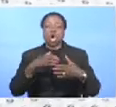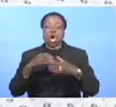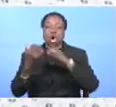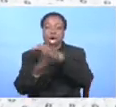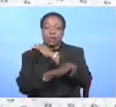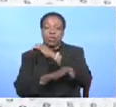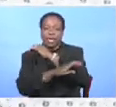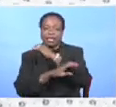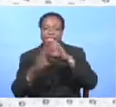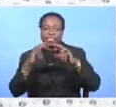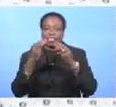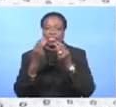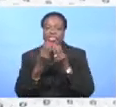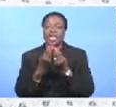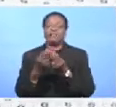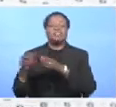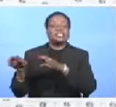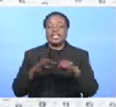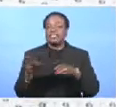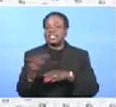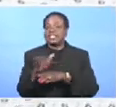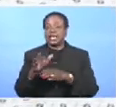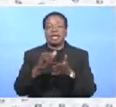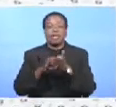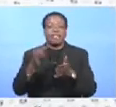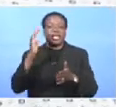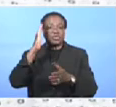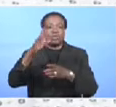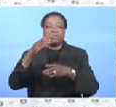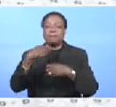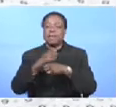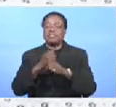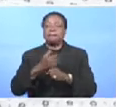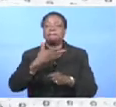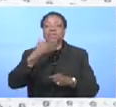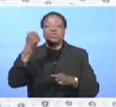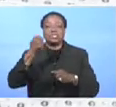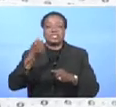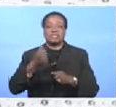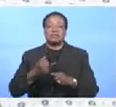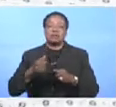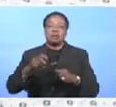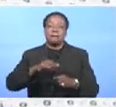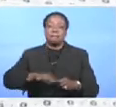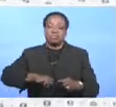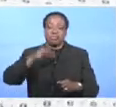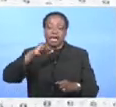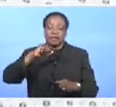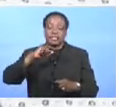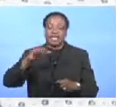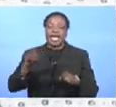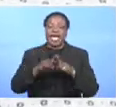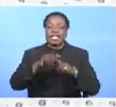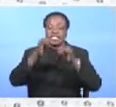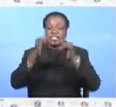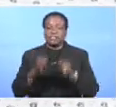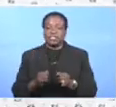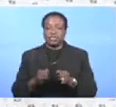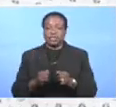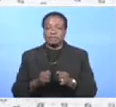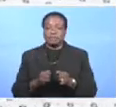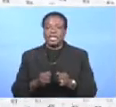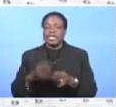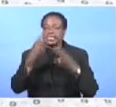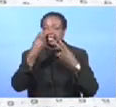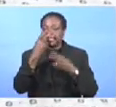have done the same. That would make them most proud, and that's how I wish for him to be remembered. As individuals, and being able to see Milo Butler, and not just his